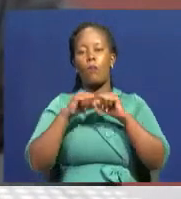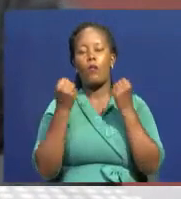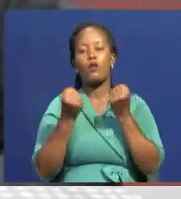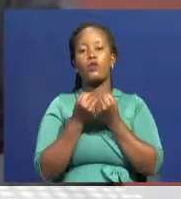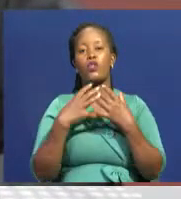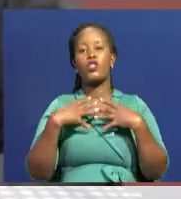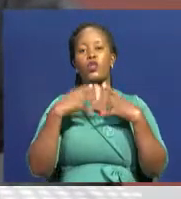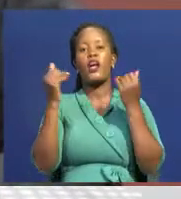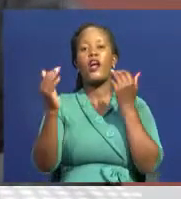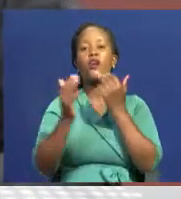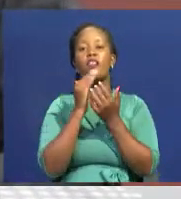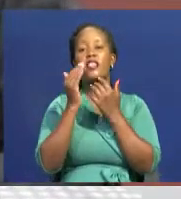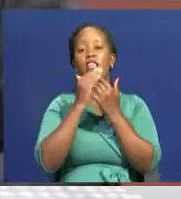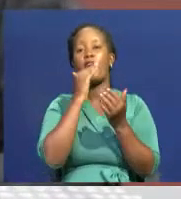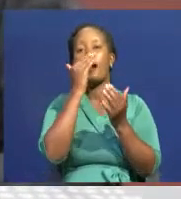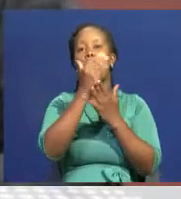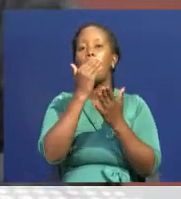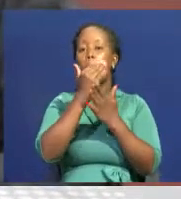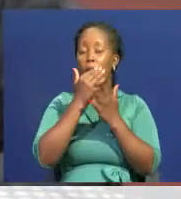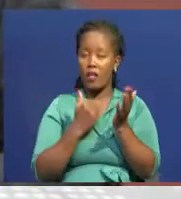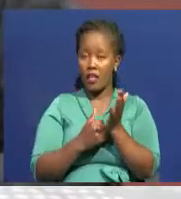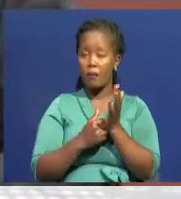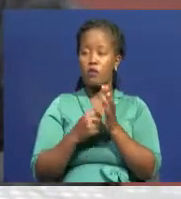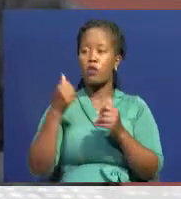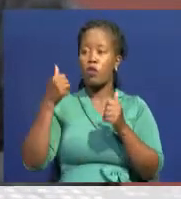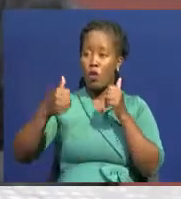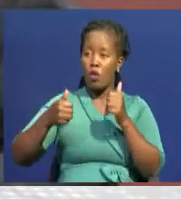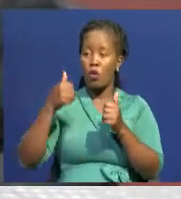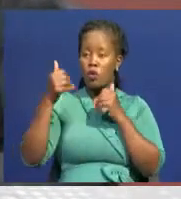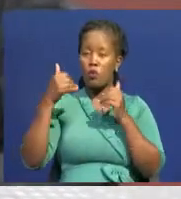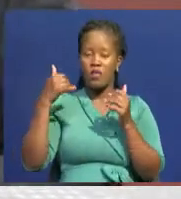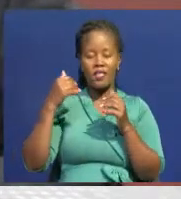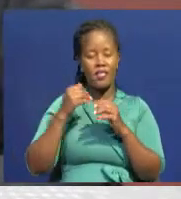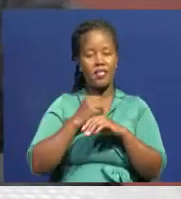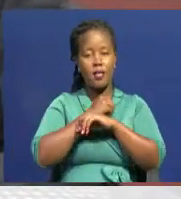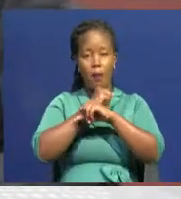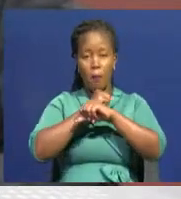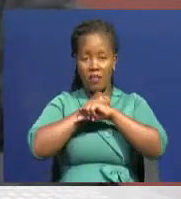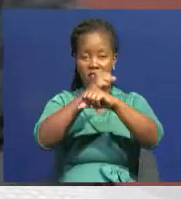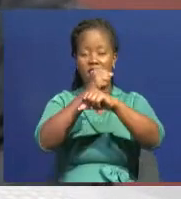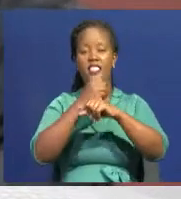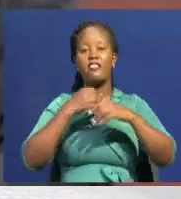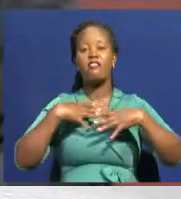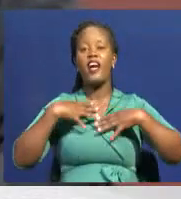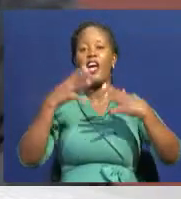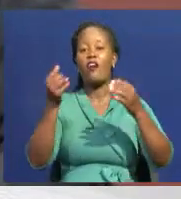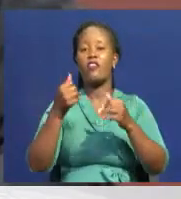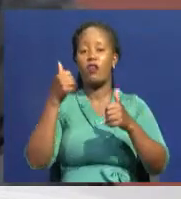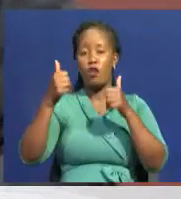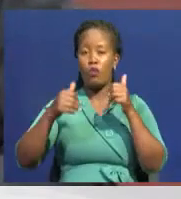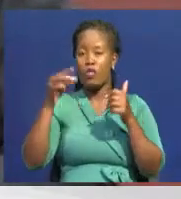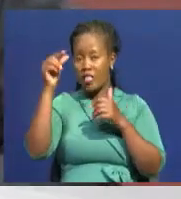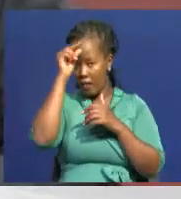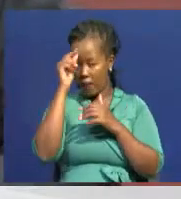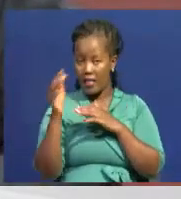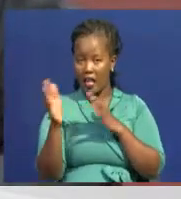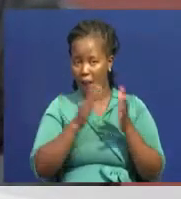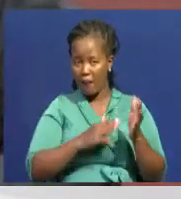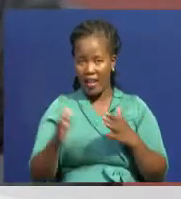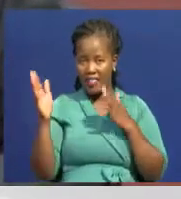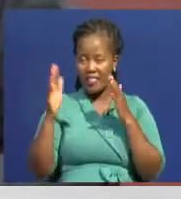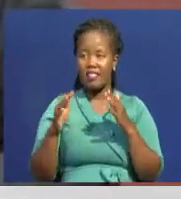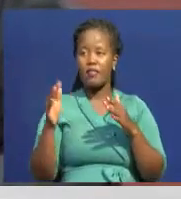program, which is going now to take care of preventive health, which the government is now alluding to, as opposed